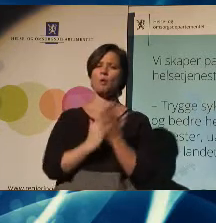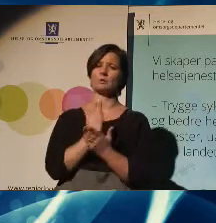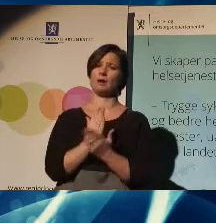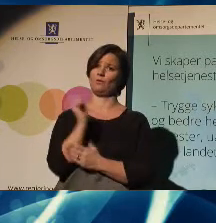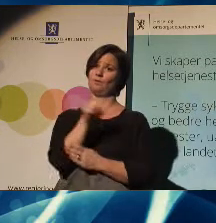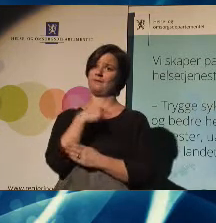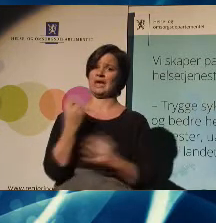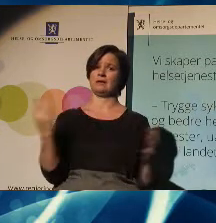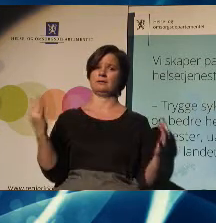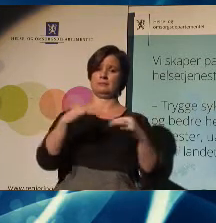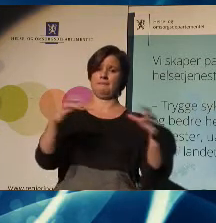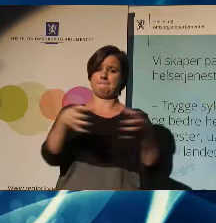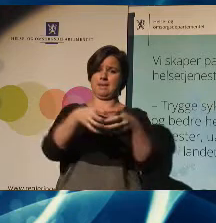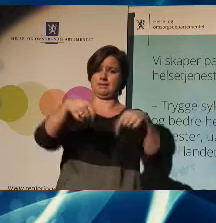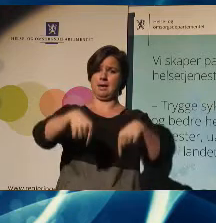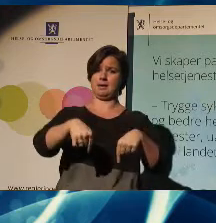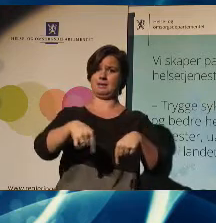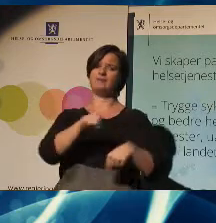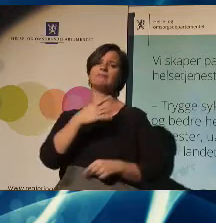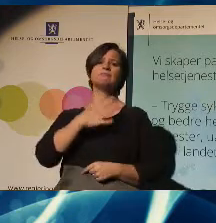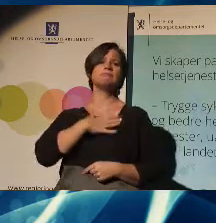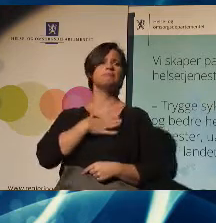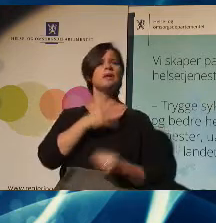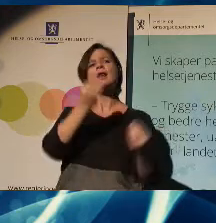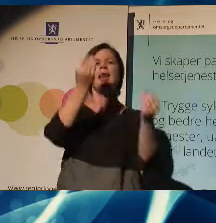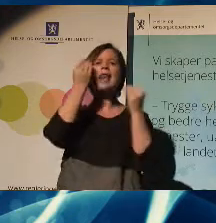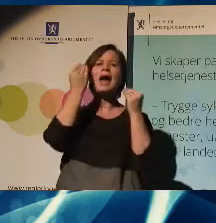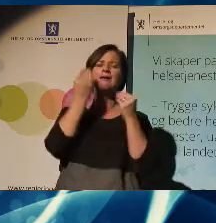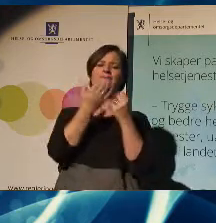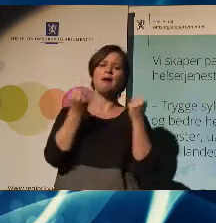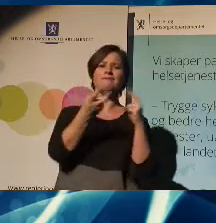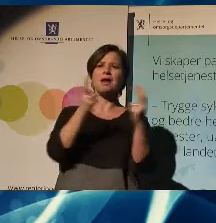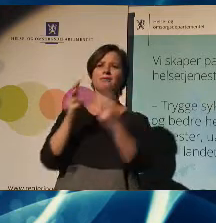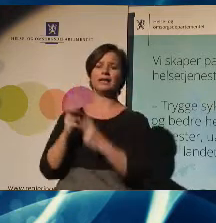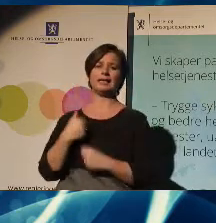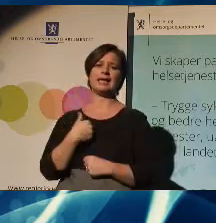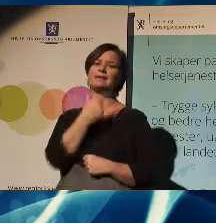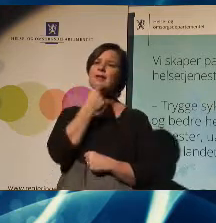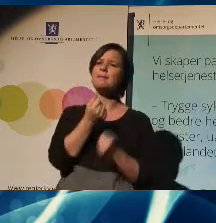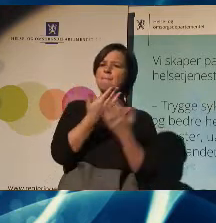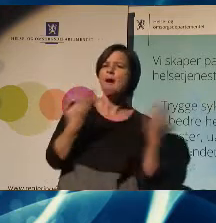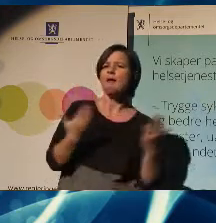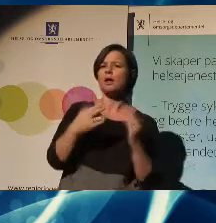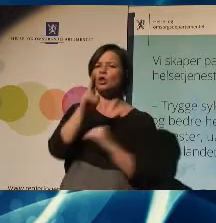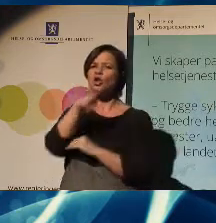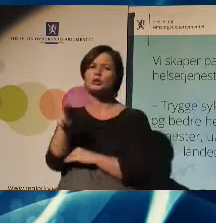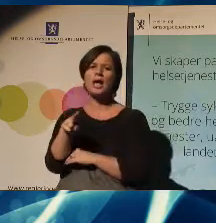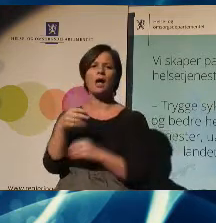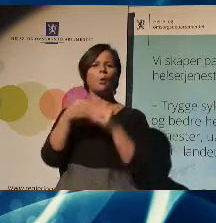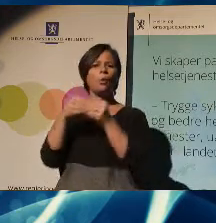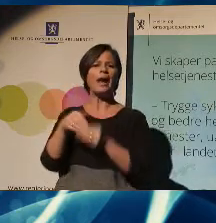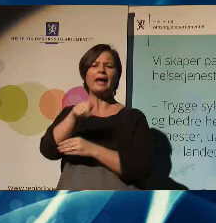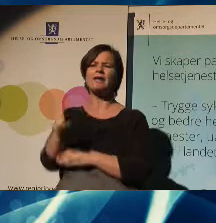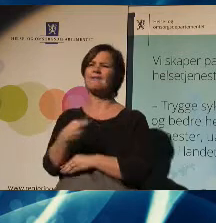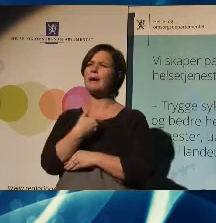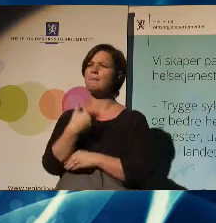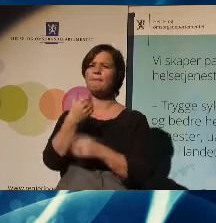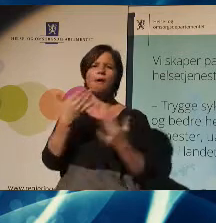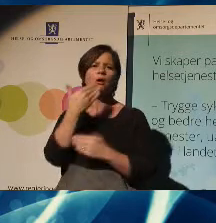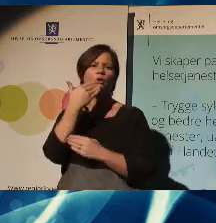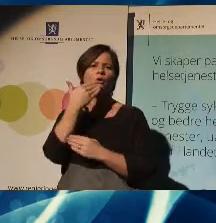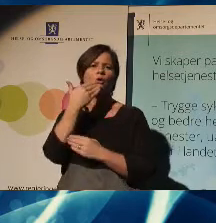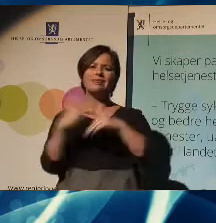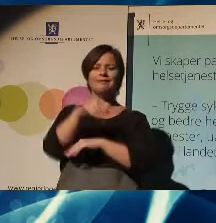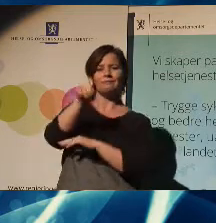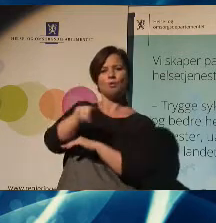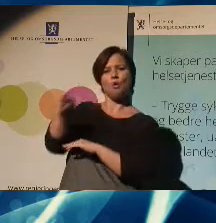here is to learn from differences. I know many Norwegian colleagues very well. There are excellent neurologists here. There is very